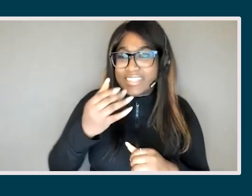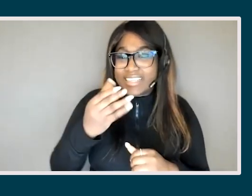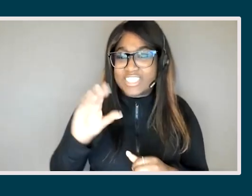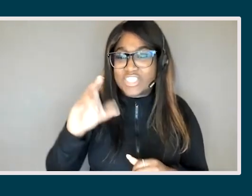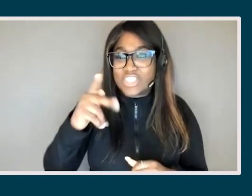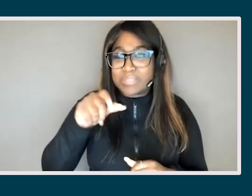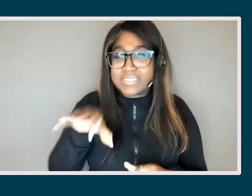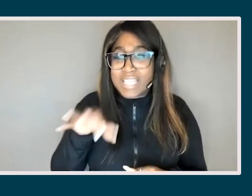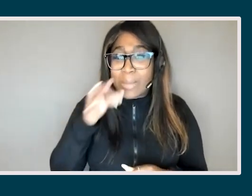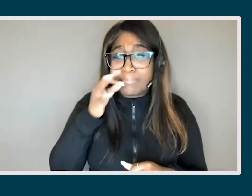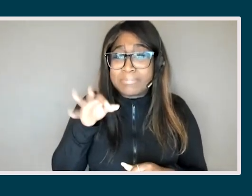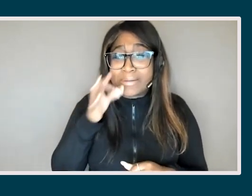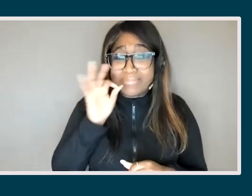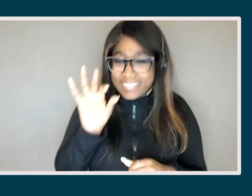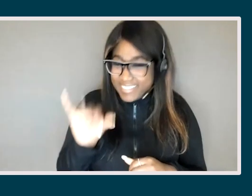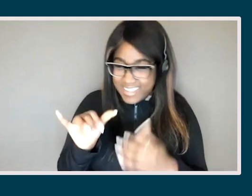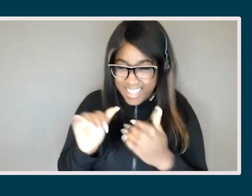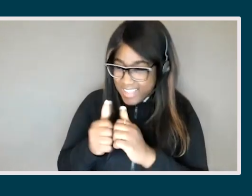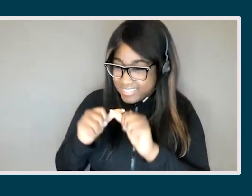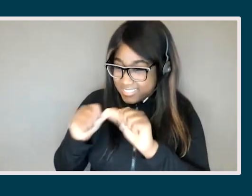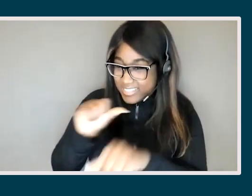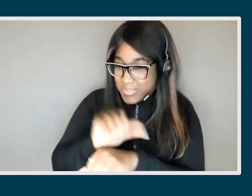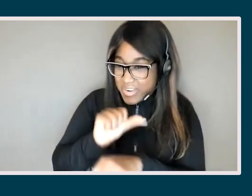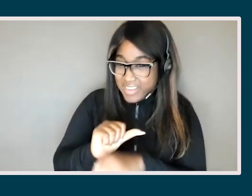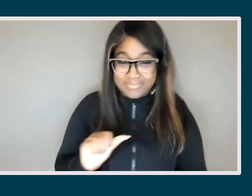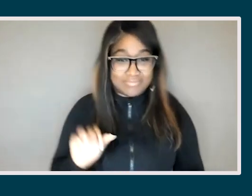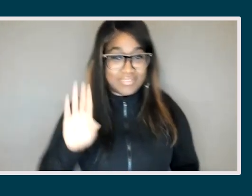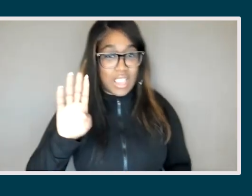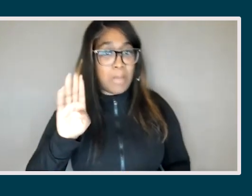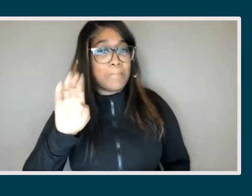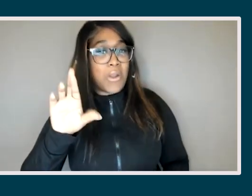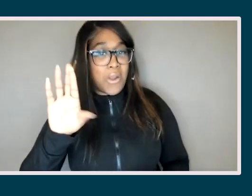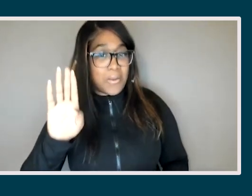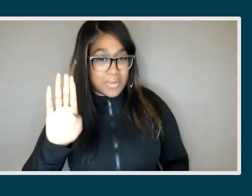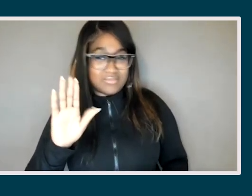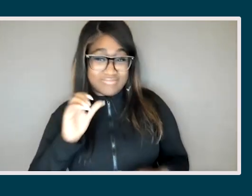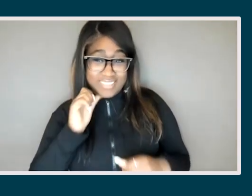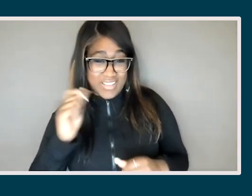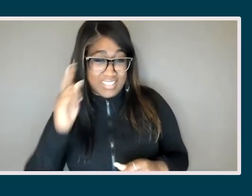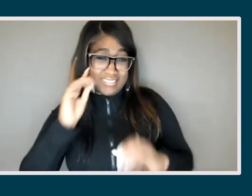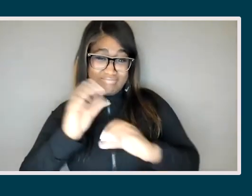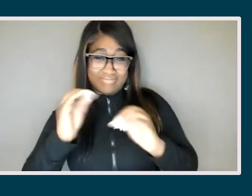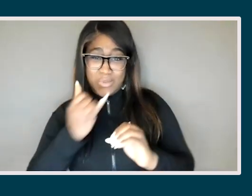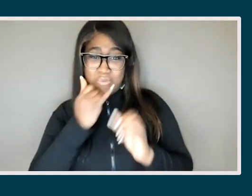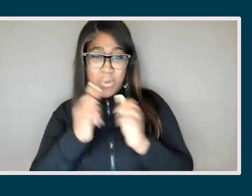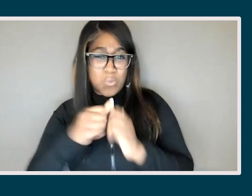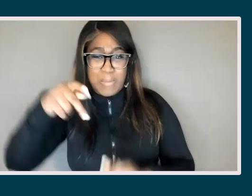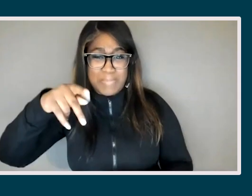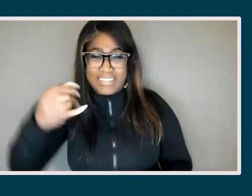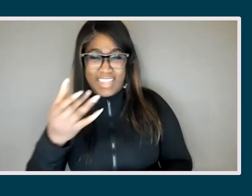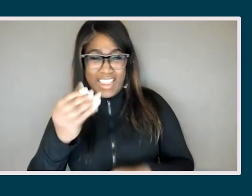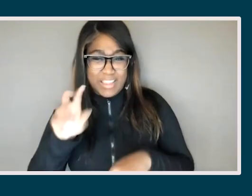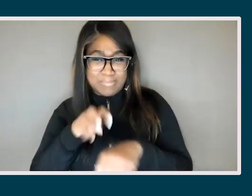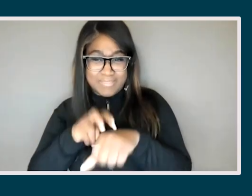This is Barb. I don't see anything wrong with pajamas and a bag of chips, just for the record.